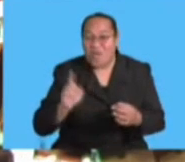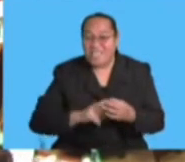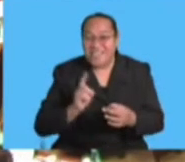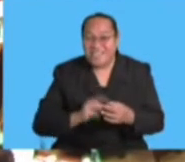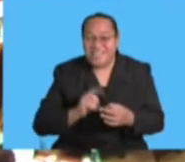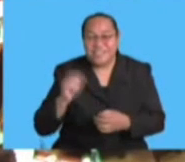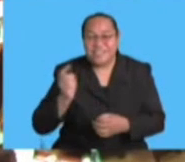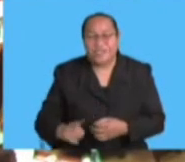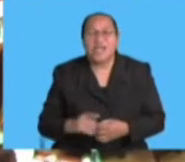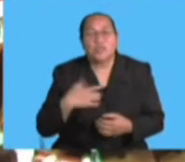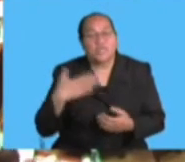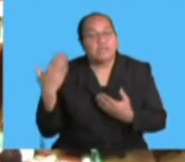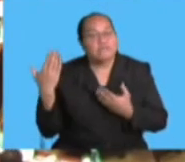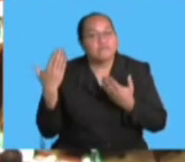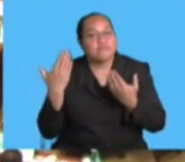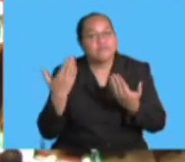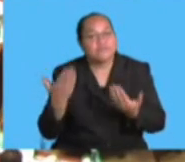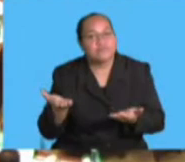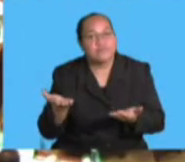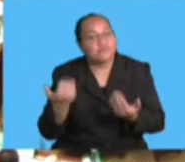the floor to the